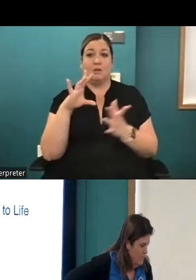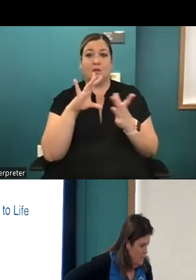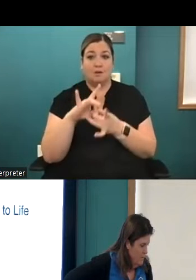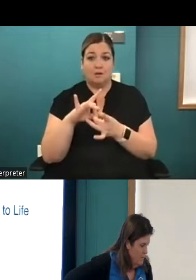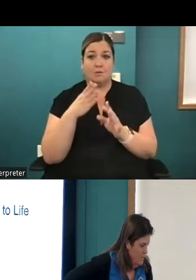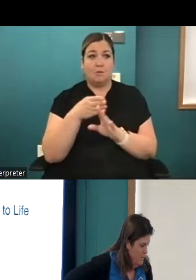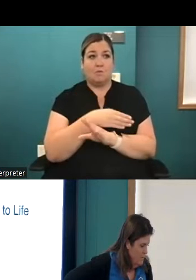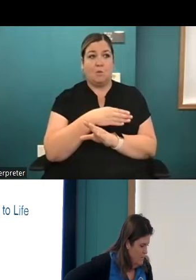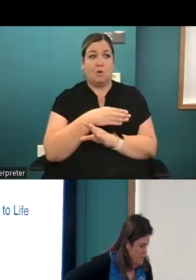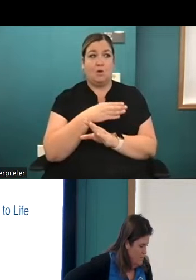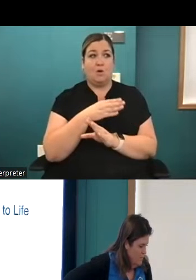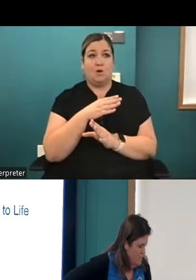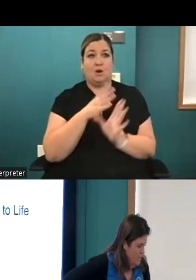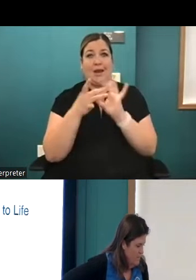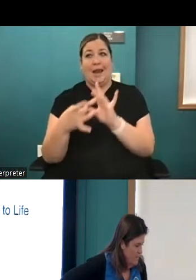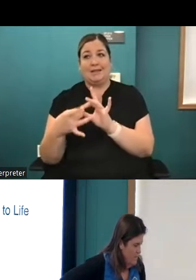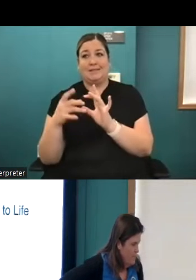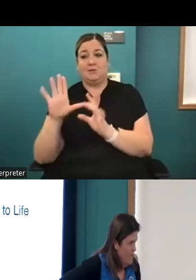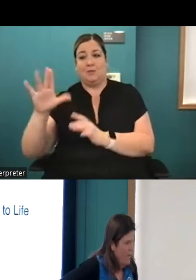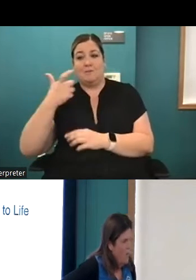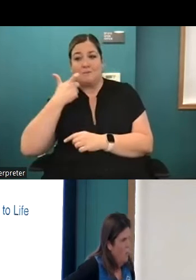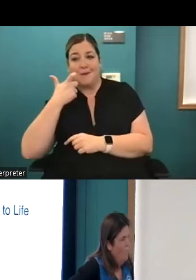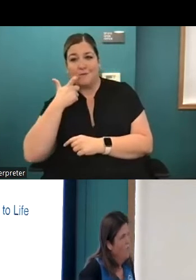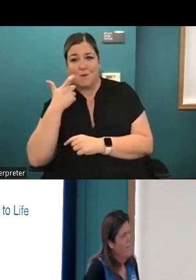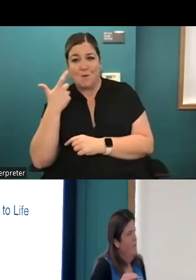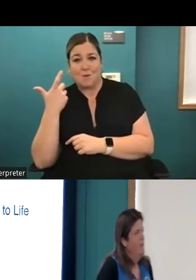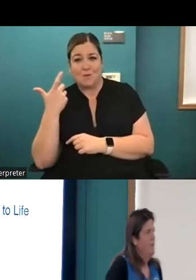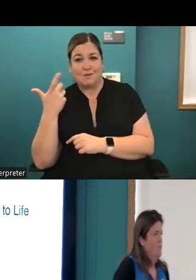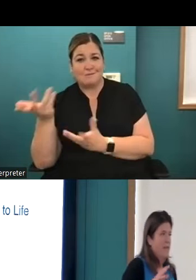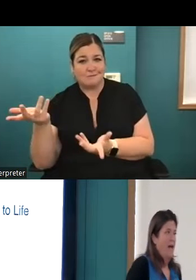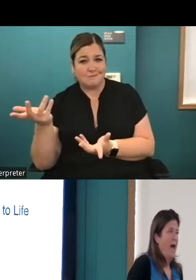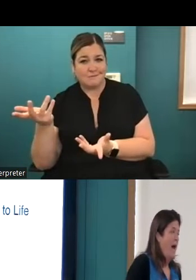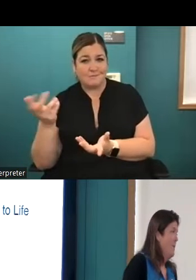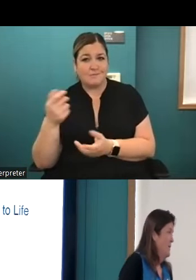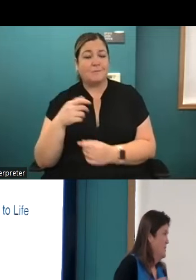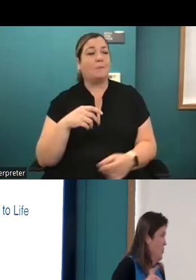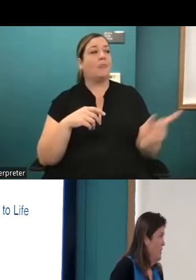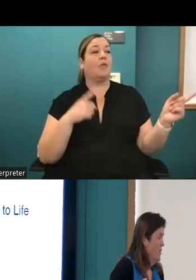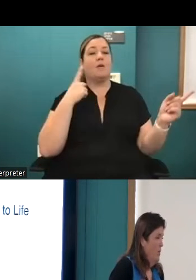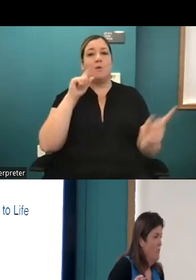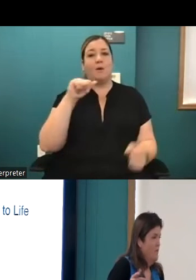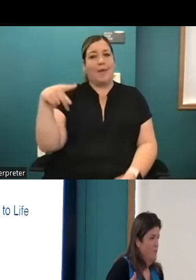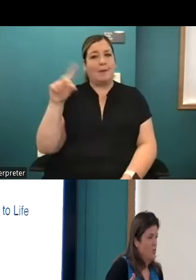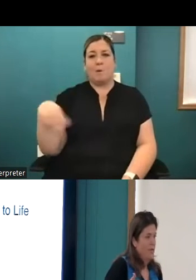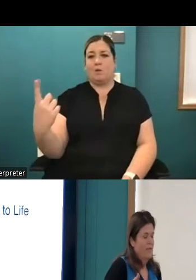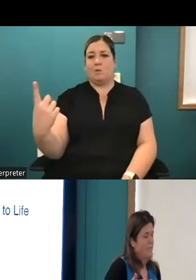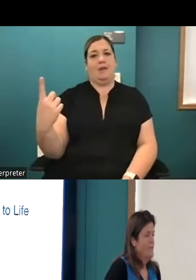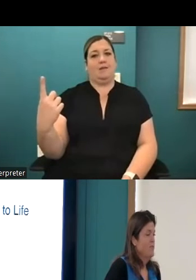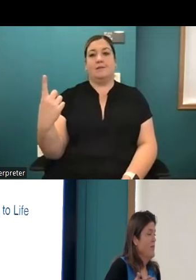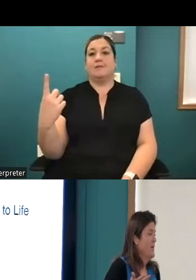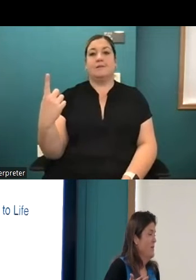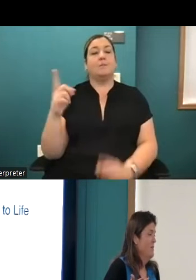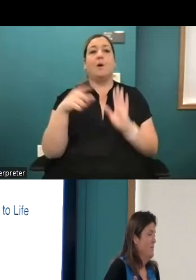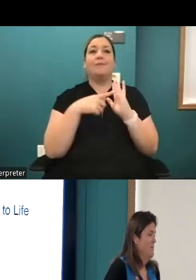it again to the person or their microphones? Well, for the app, it's only on one, but if you're doing, like, let's say